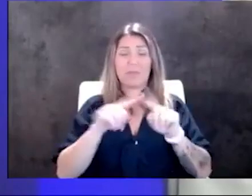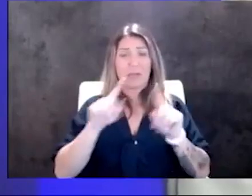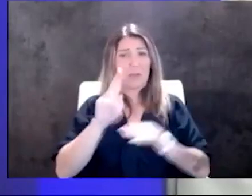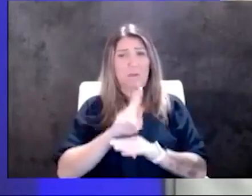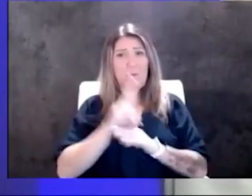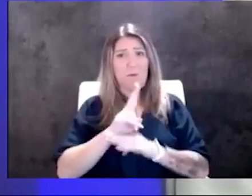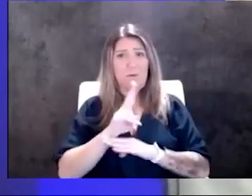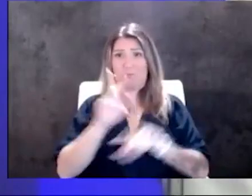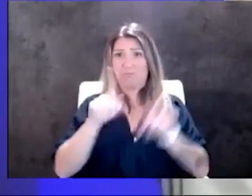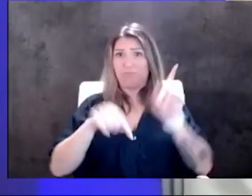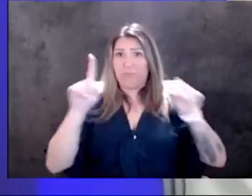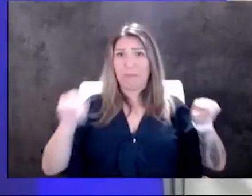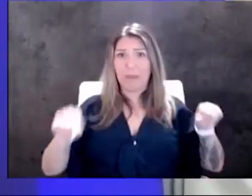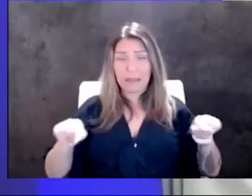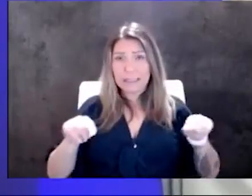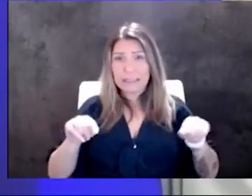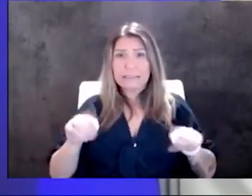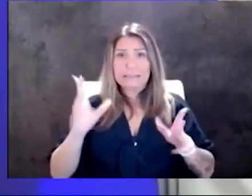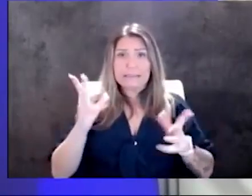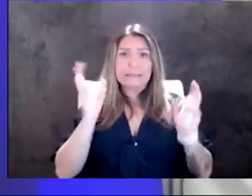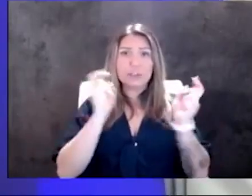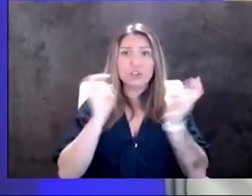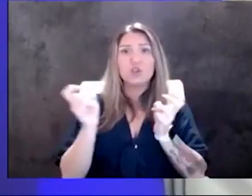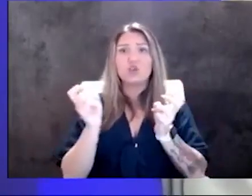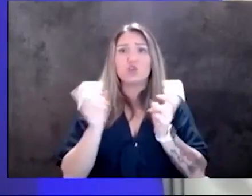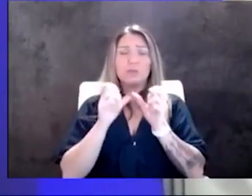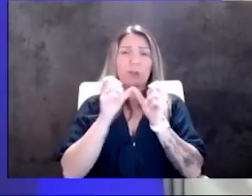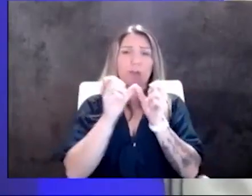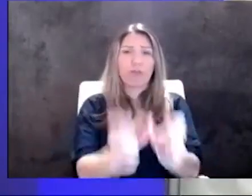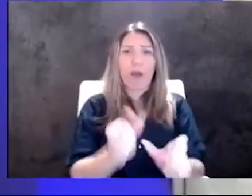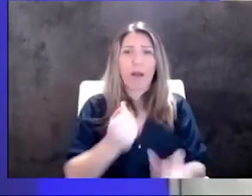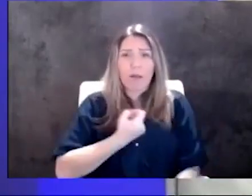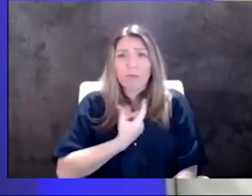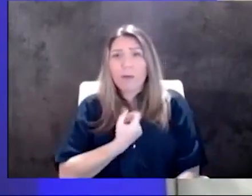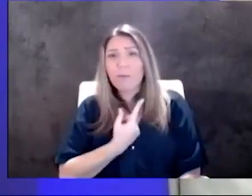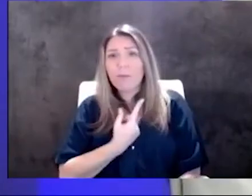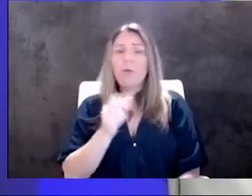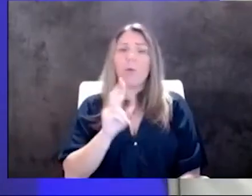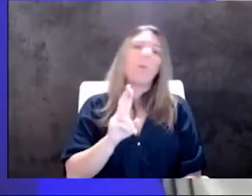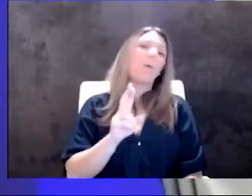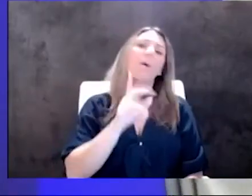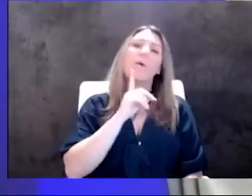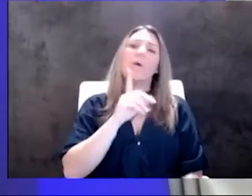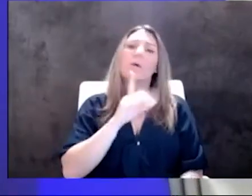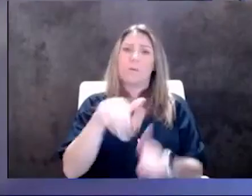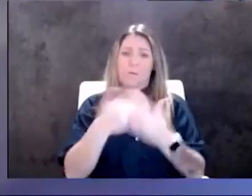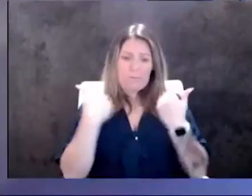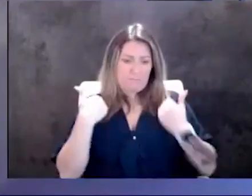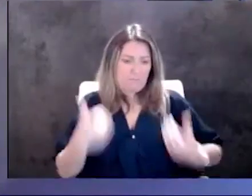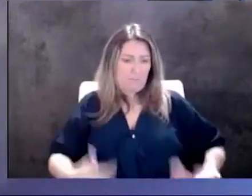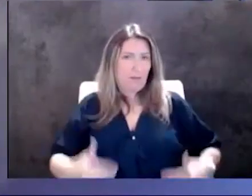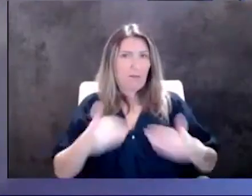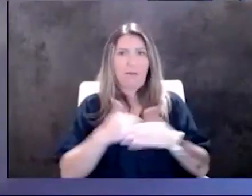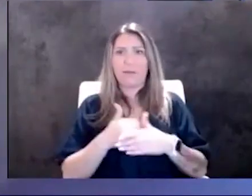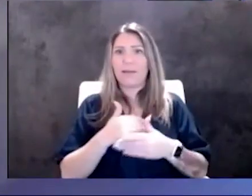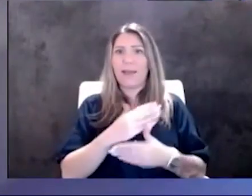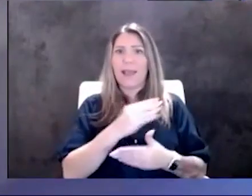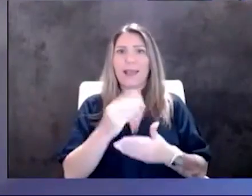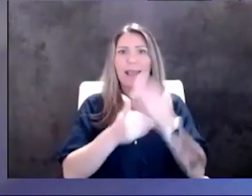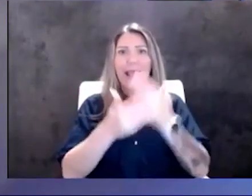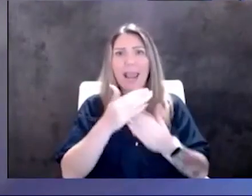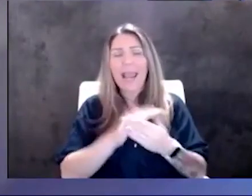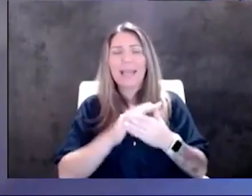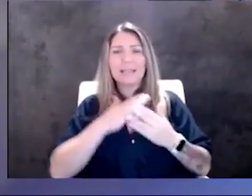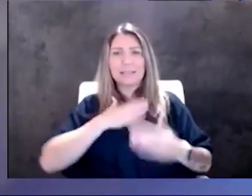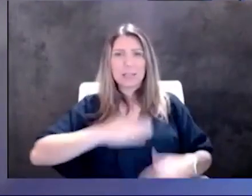chronic angina, a lot of different things, but it can be used pretty much throughout the body, the trunk and the extremities. Yeah, it's a big deal because there are so many patients who